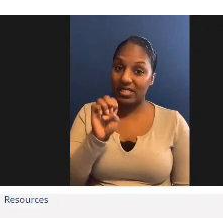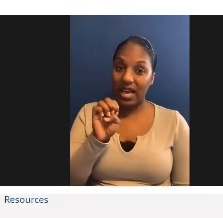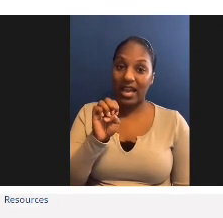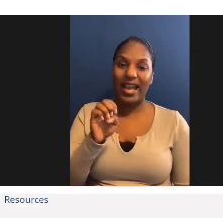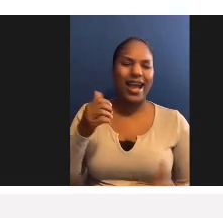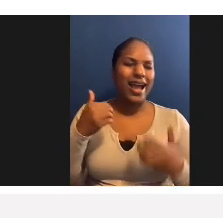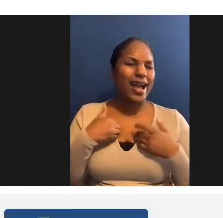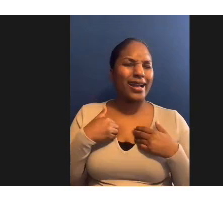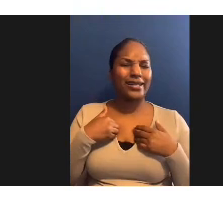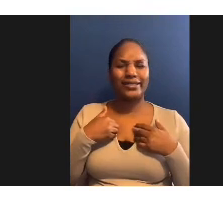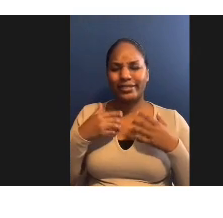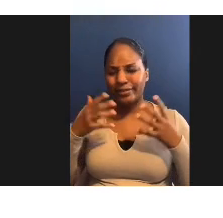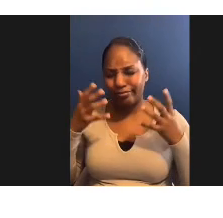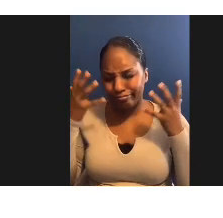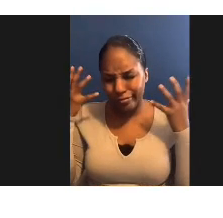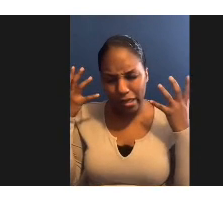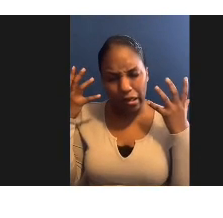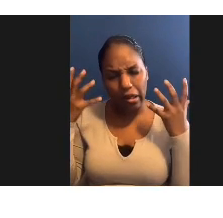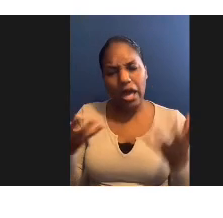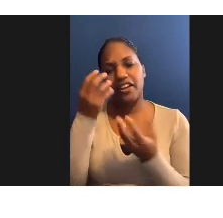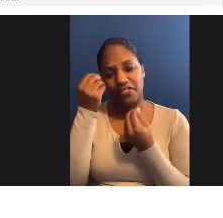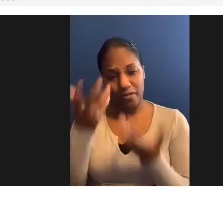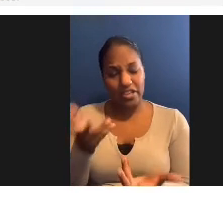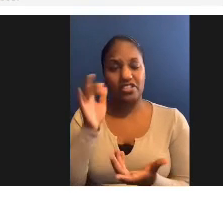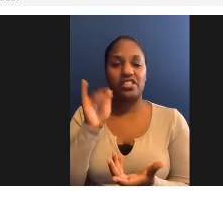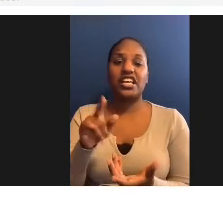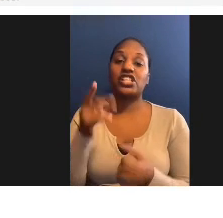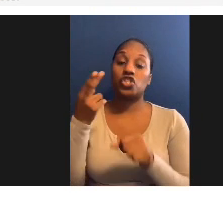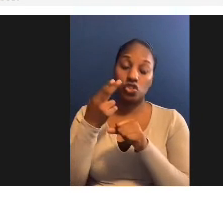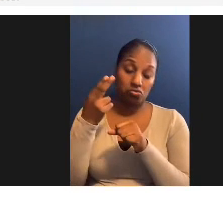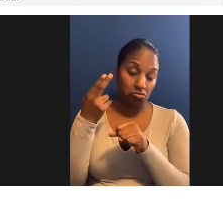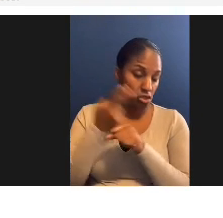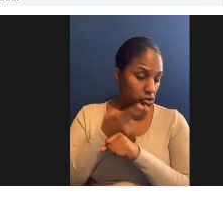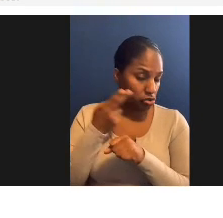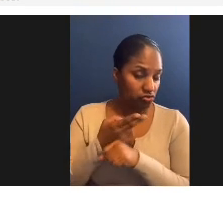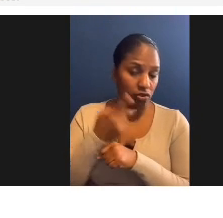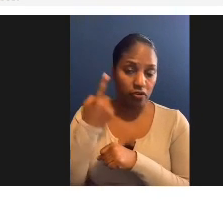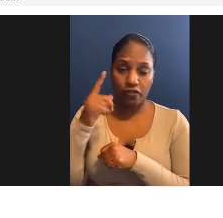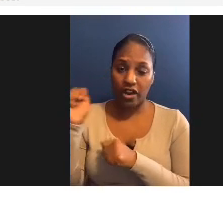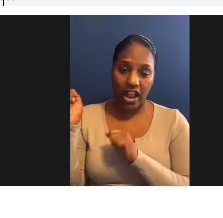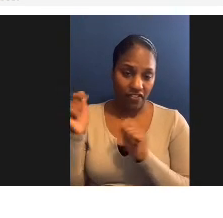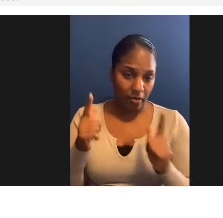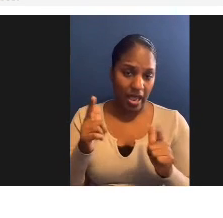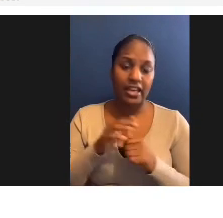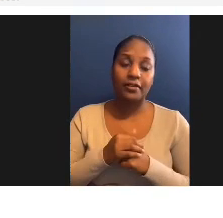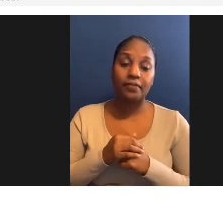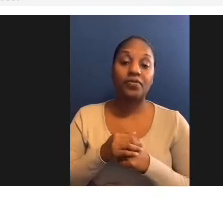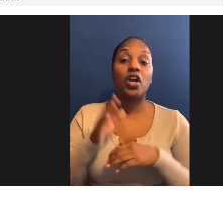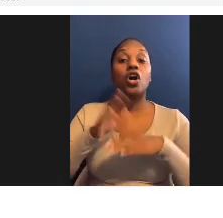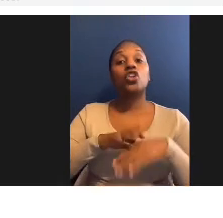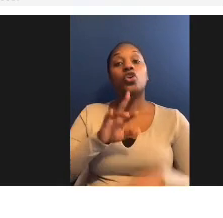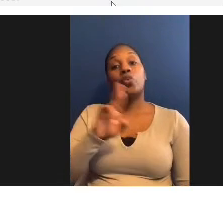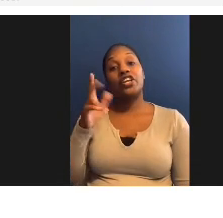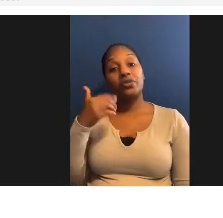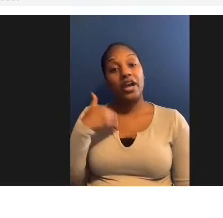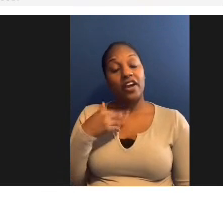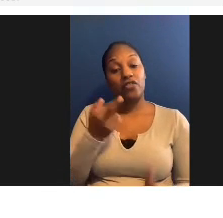of information that is really useful to everybody. On the right, we have